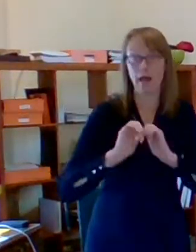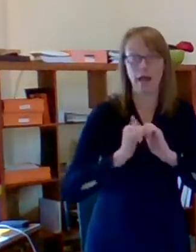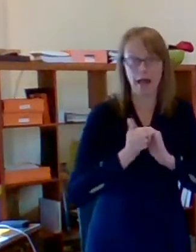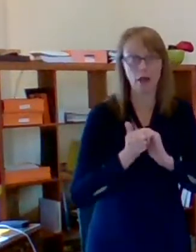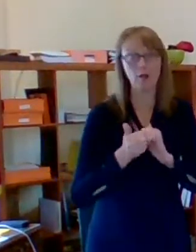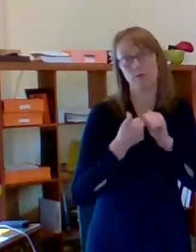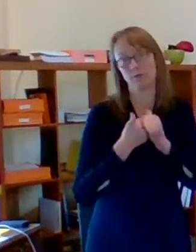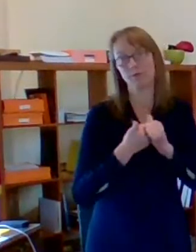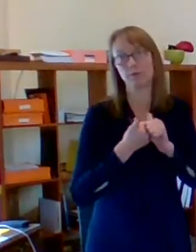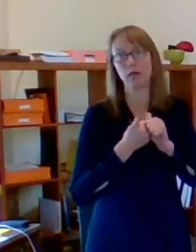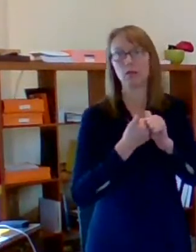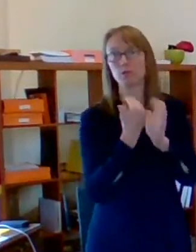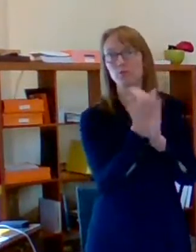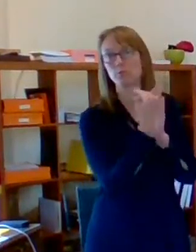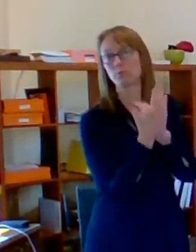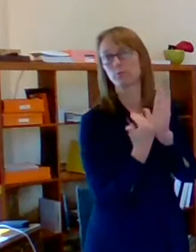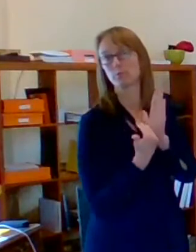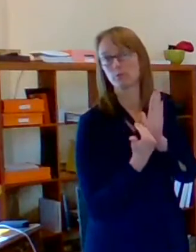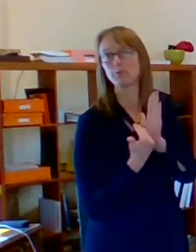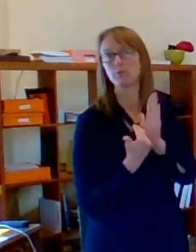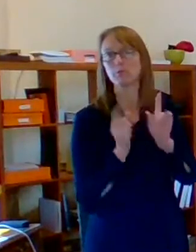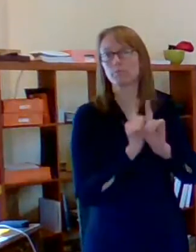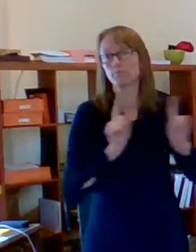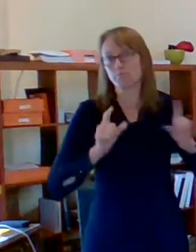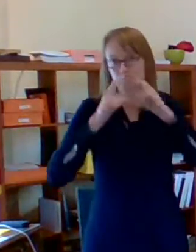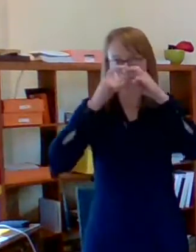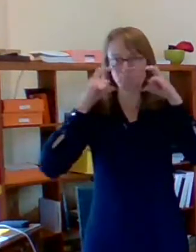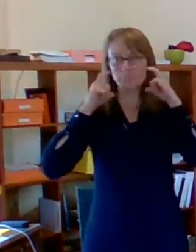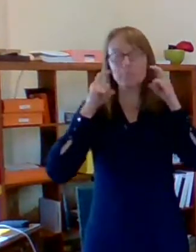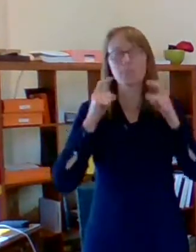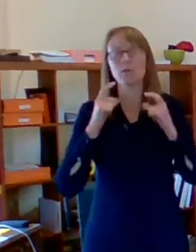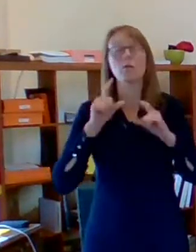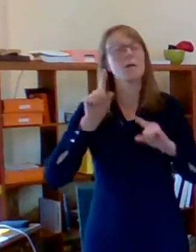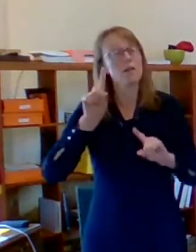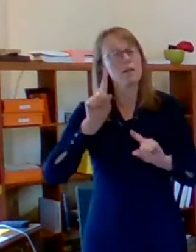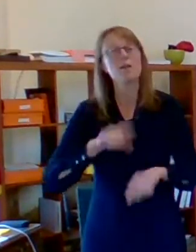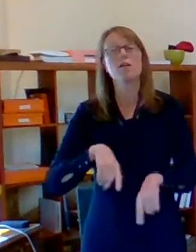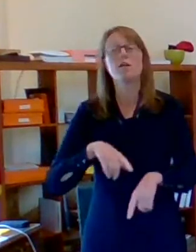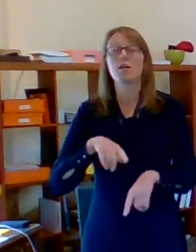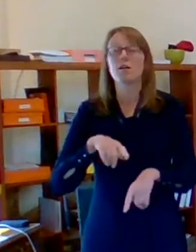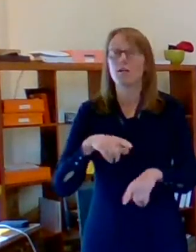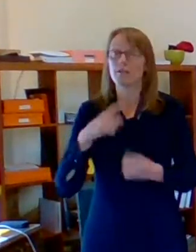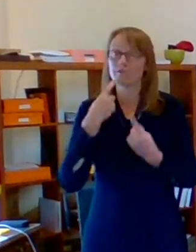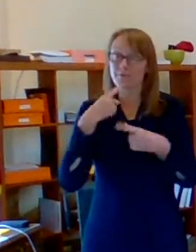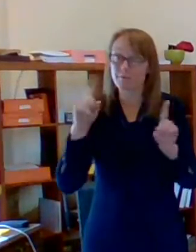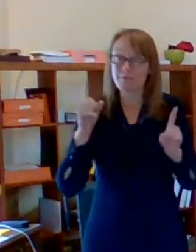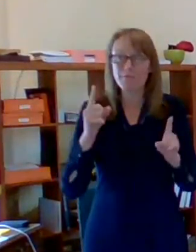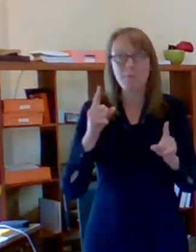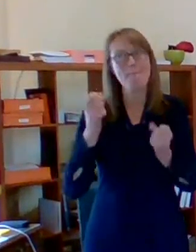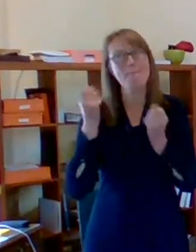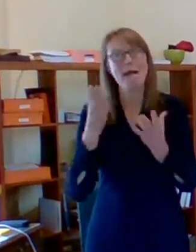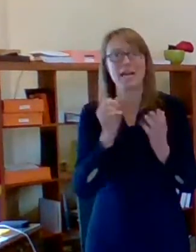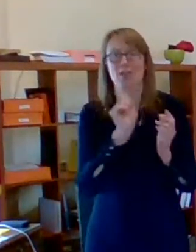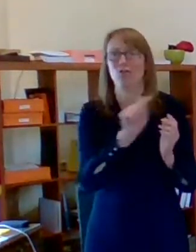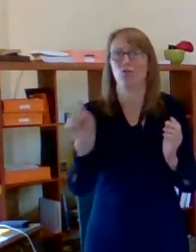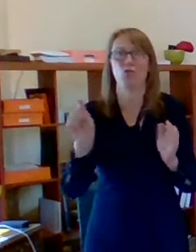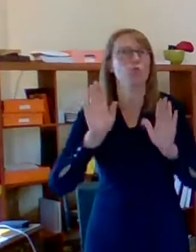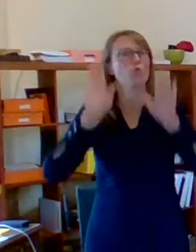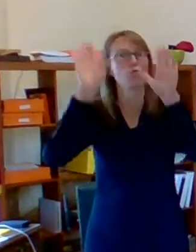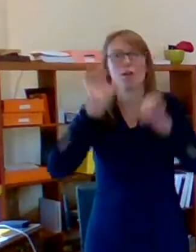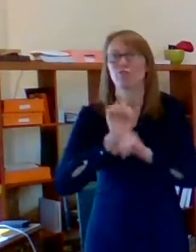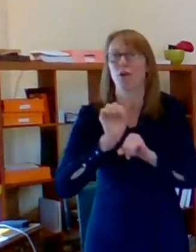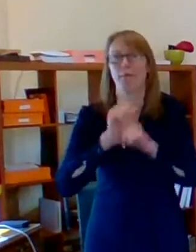of you have done a great job. Let me just start up front and say that. Many of you have done a great job. But we also know that this has